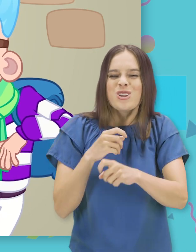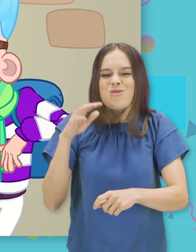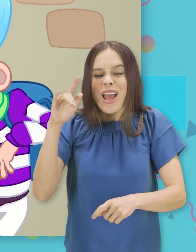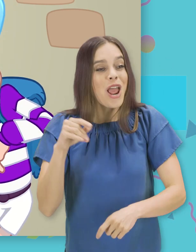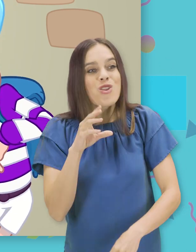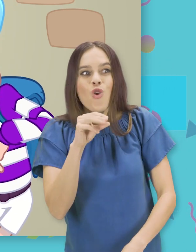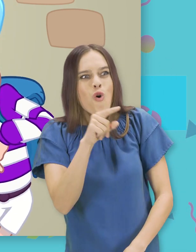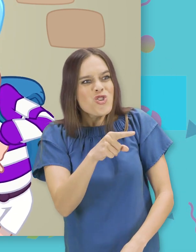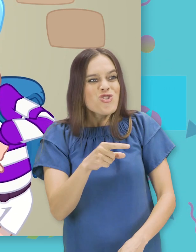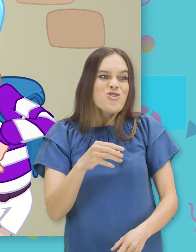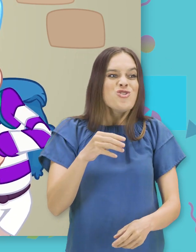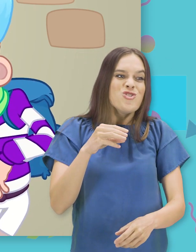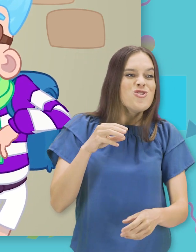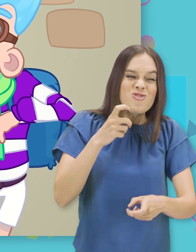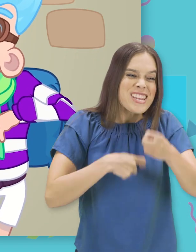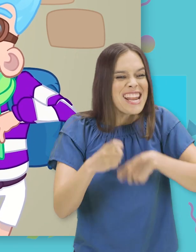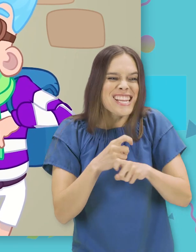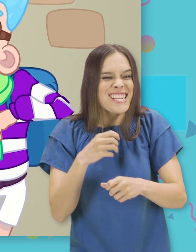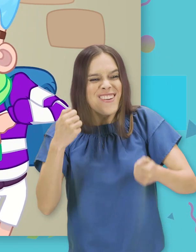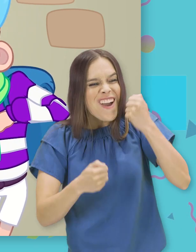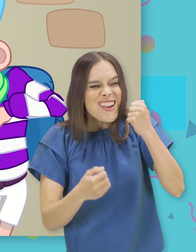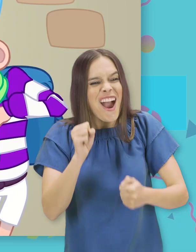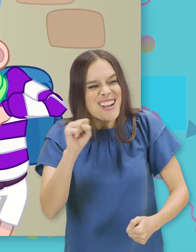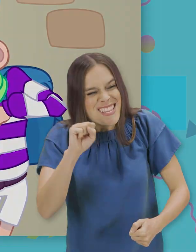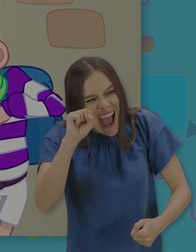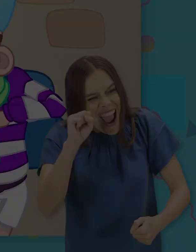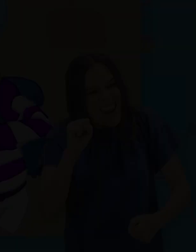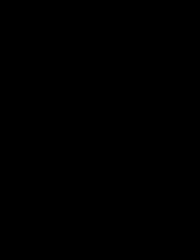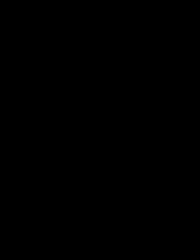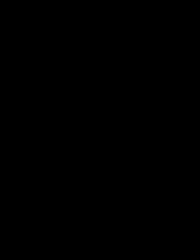car, Stein.